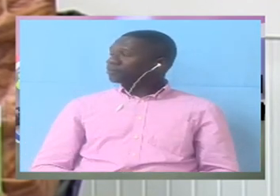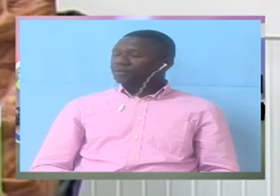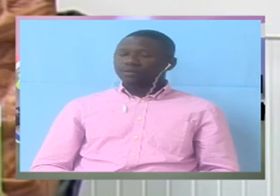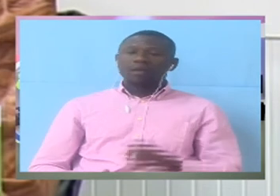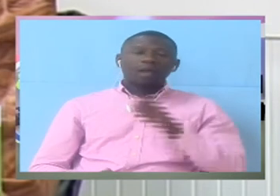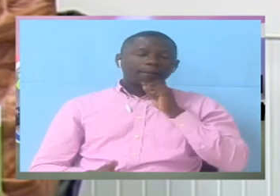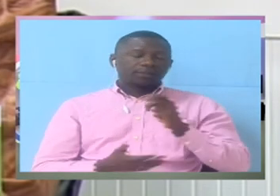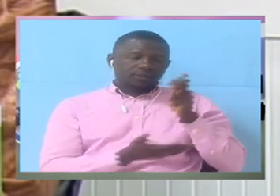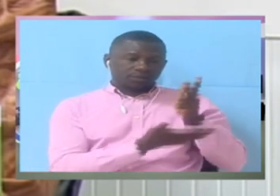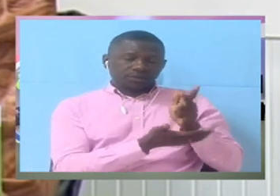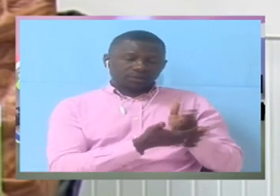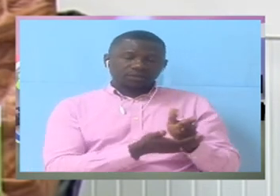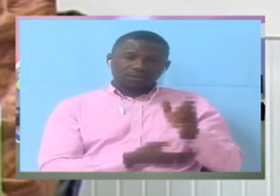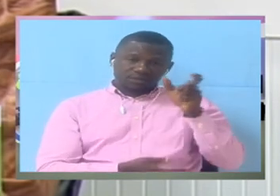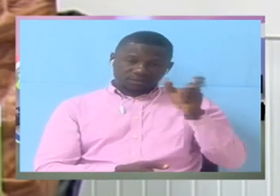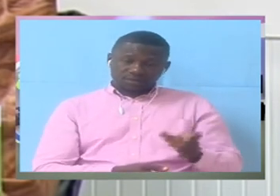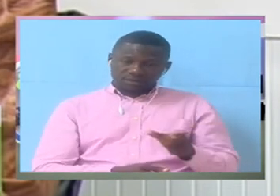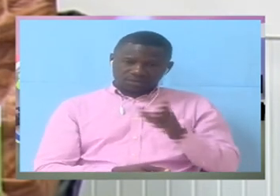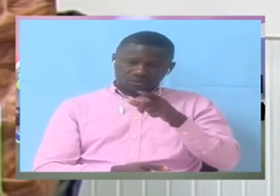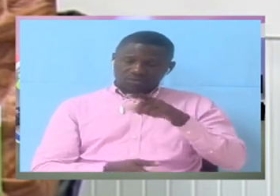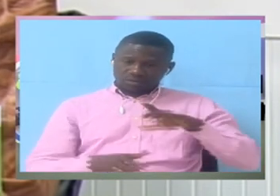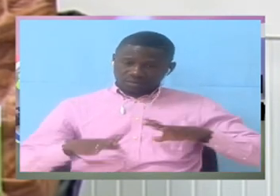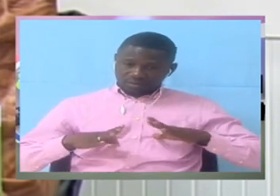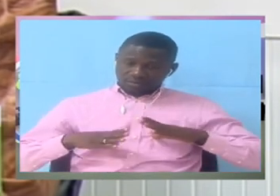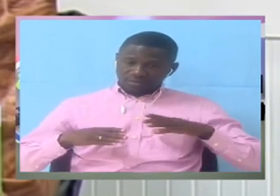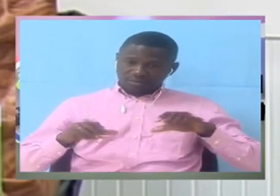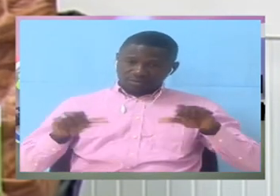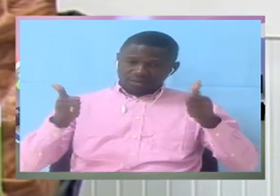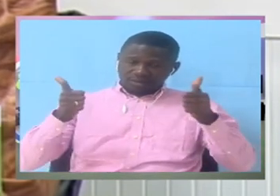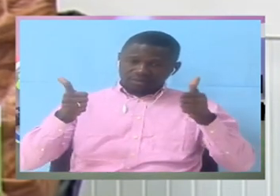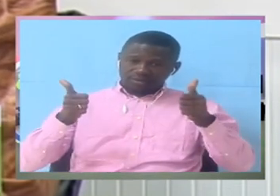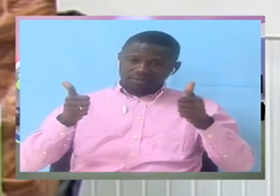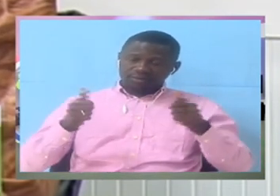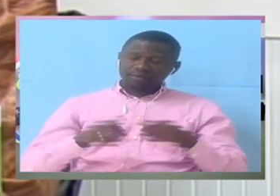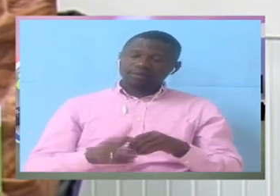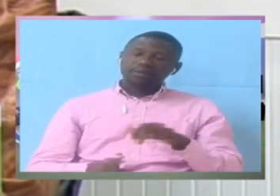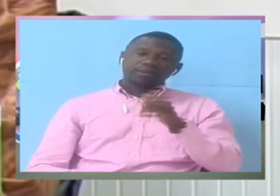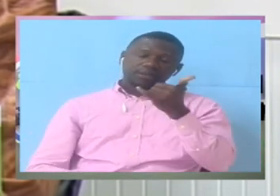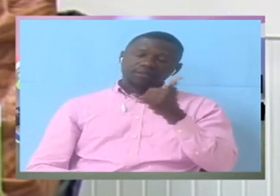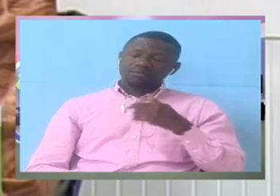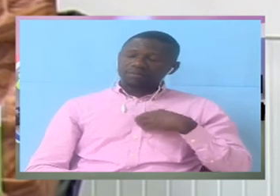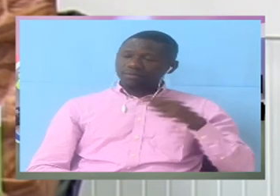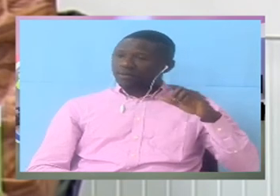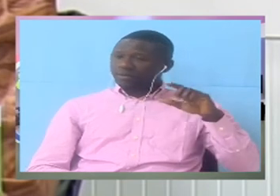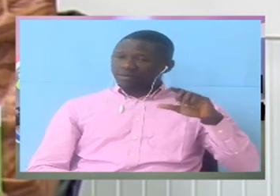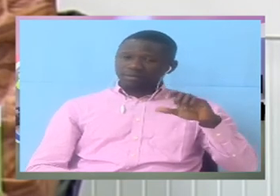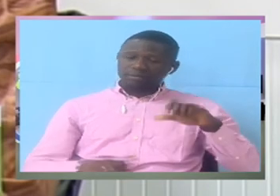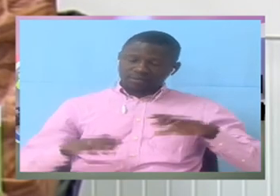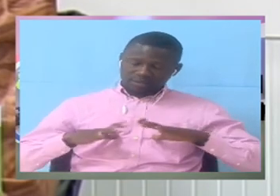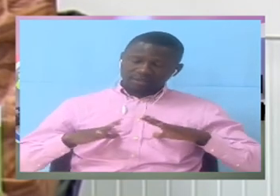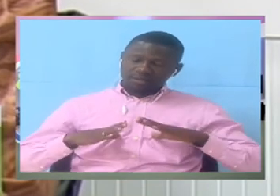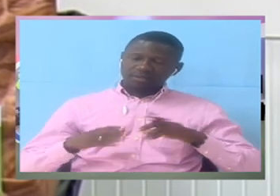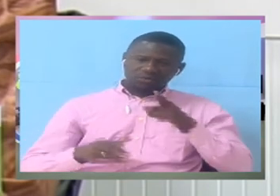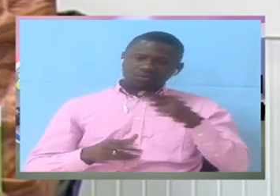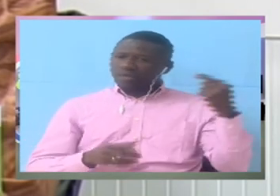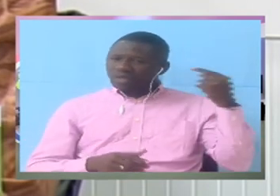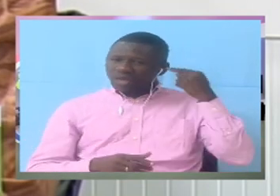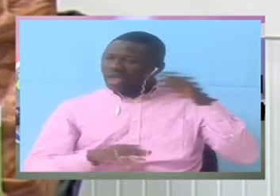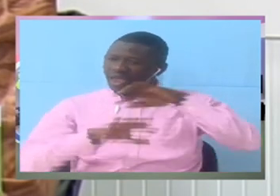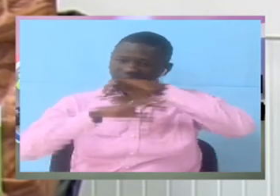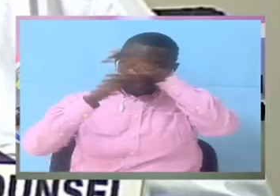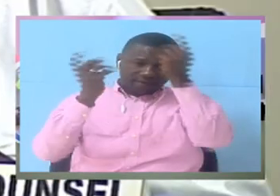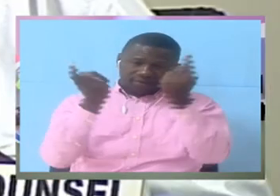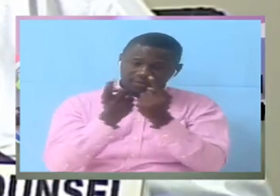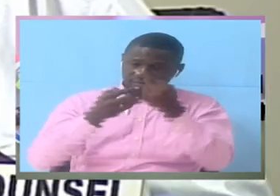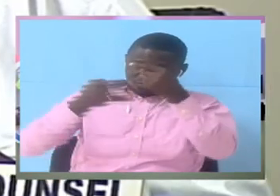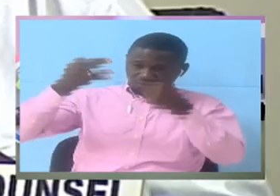Mr. Witness. Sero ibe telma ko fay parenta le pour nga continue. Yes, I am ready. Did you hear everything I have said? Ngamin fo jang ya